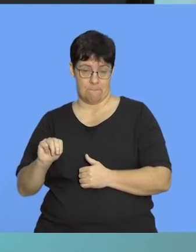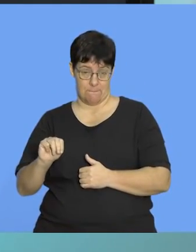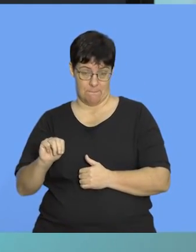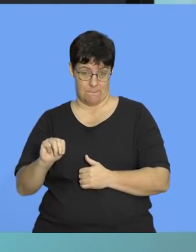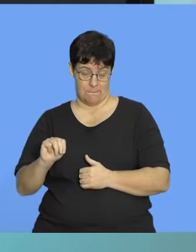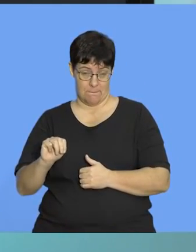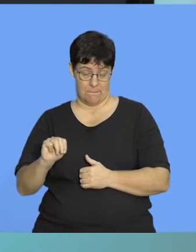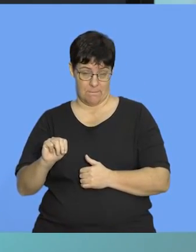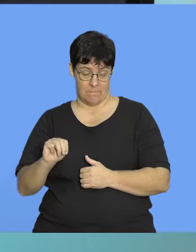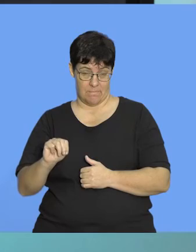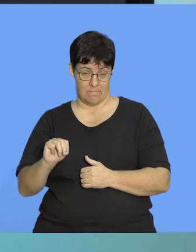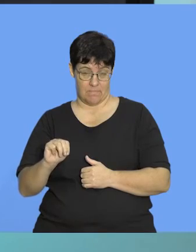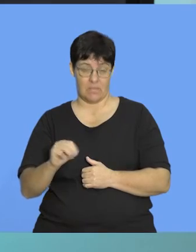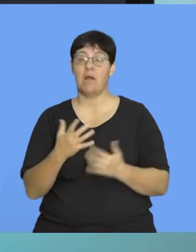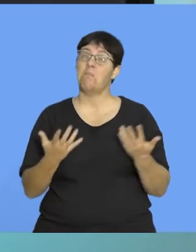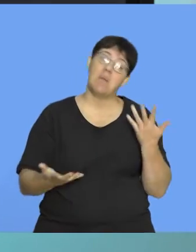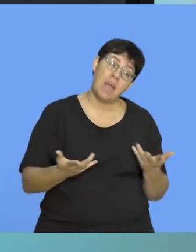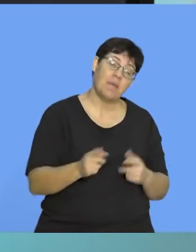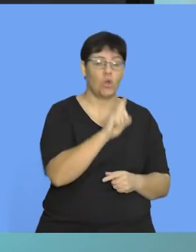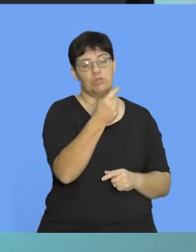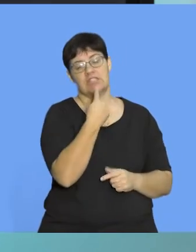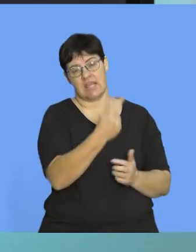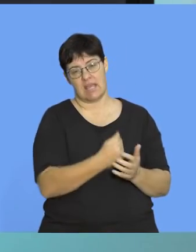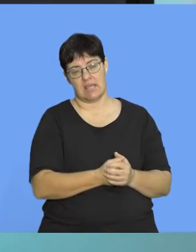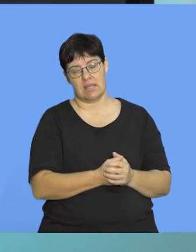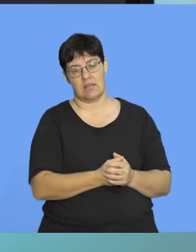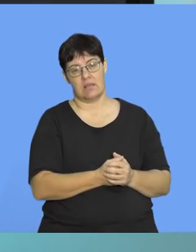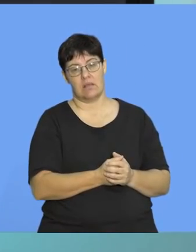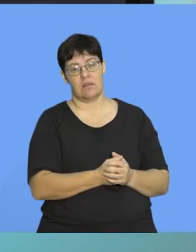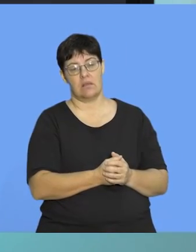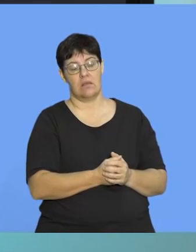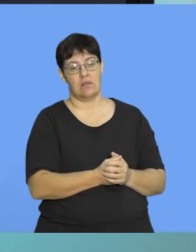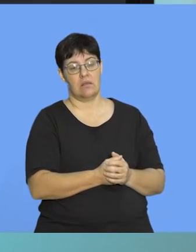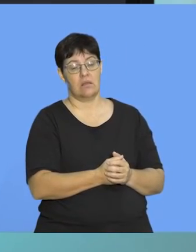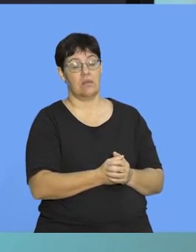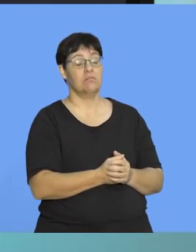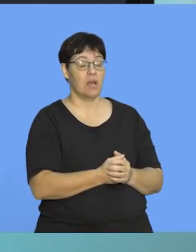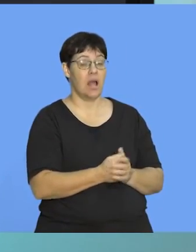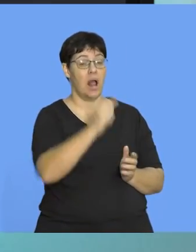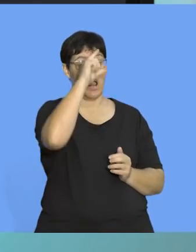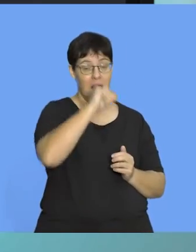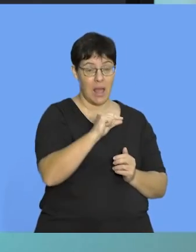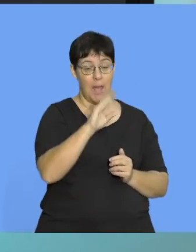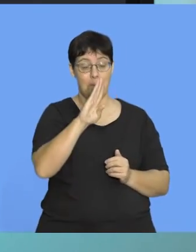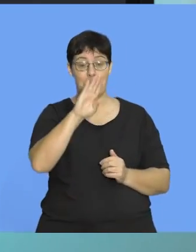meters. If the question had said diminished